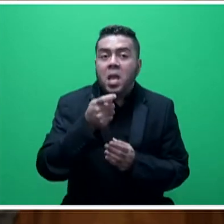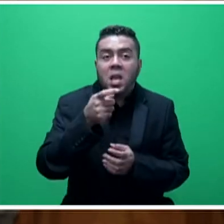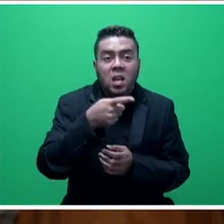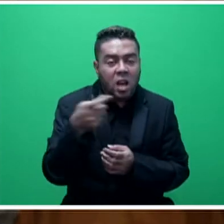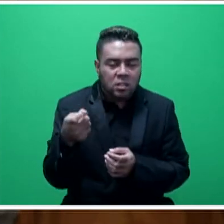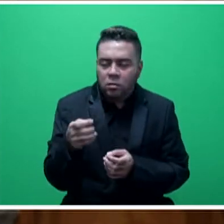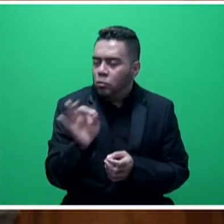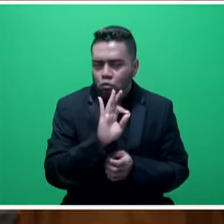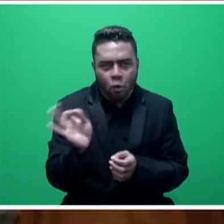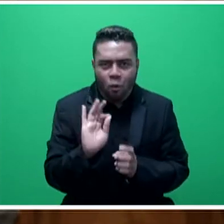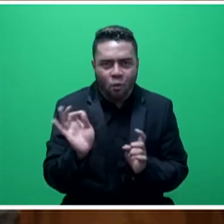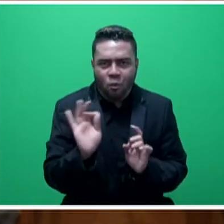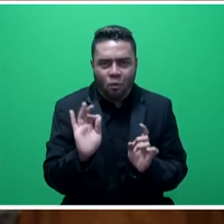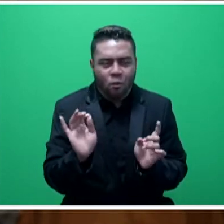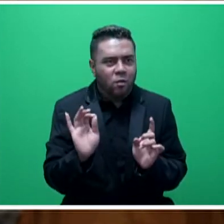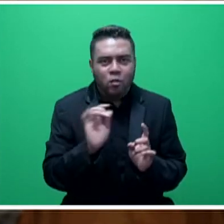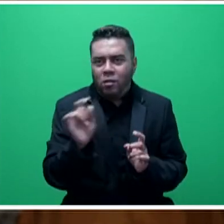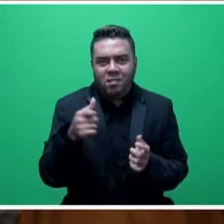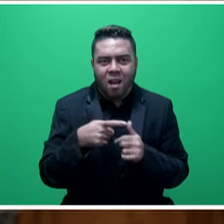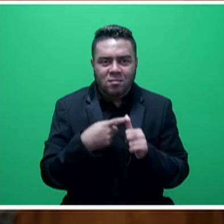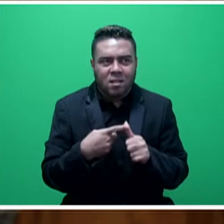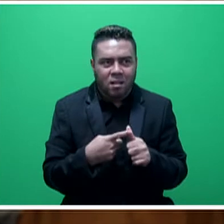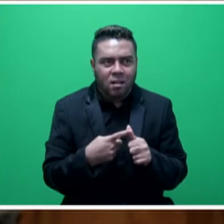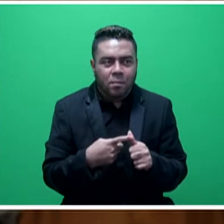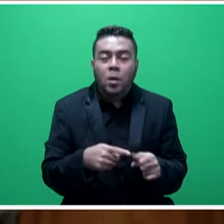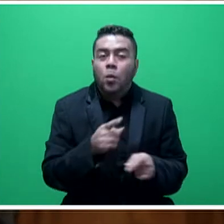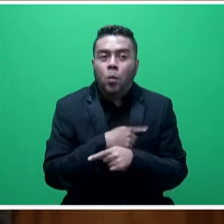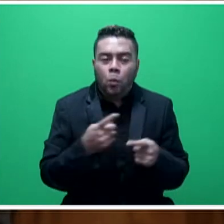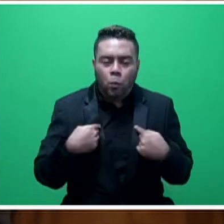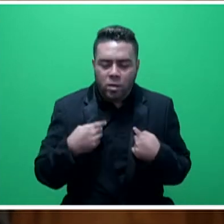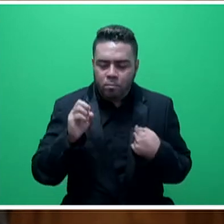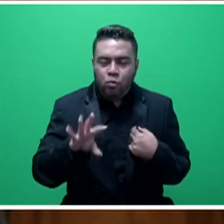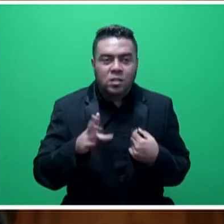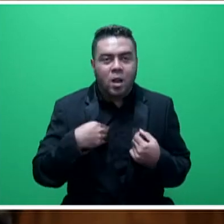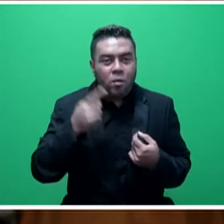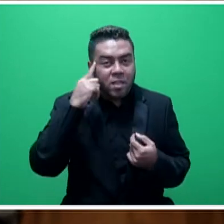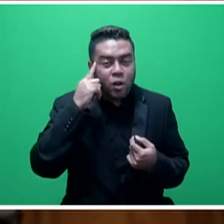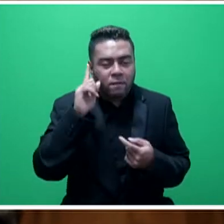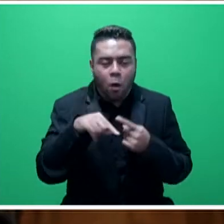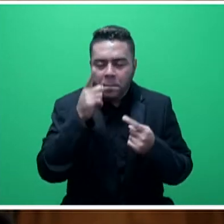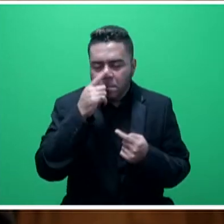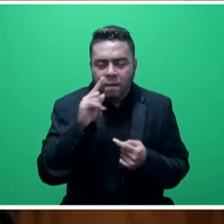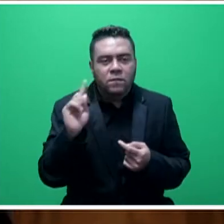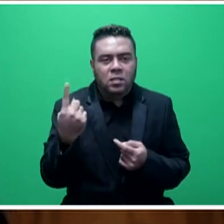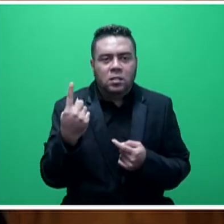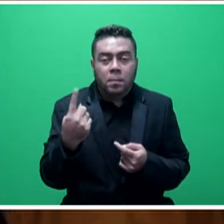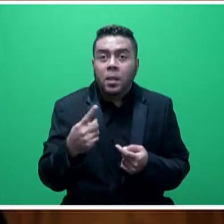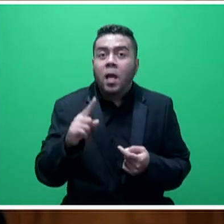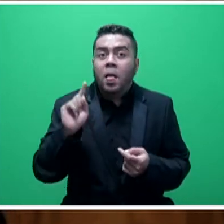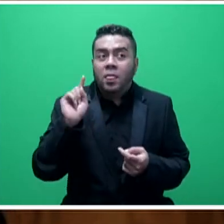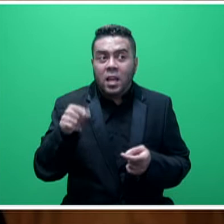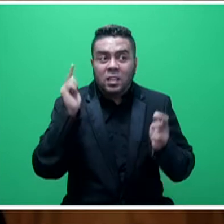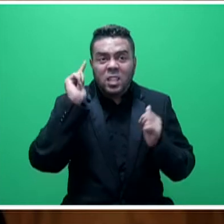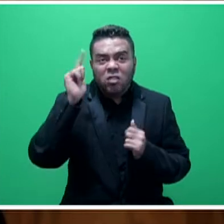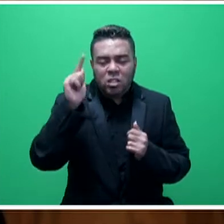answer. Like I said, Mr. Speaker, we put our people first. Teachers are the custodians of knowledge and